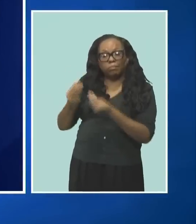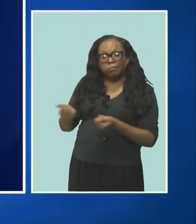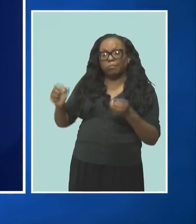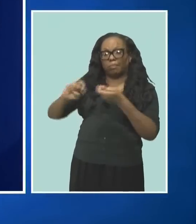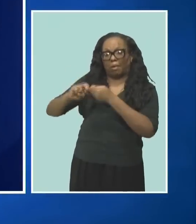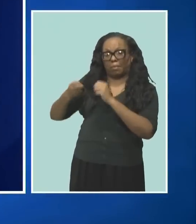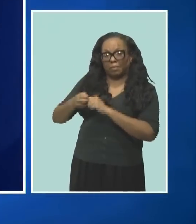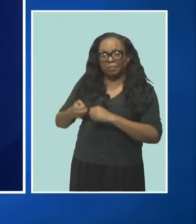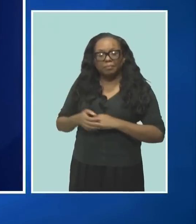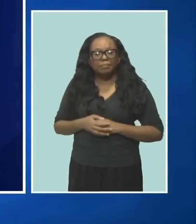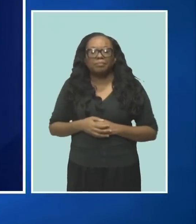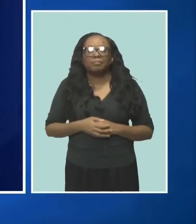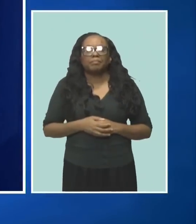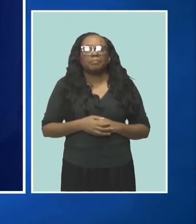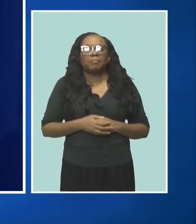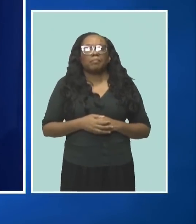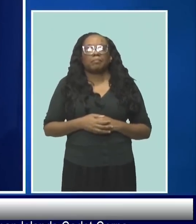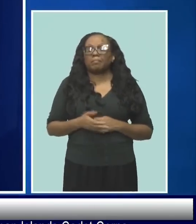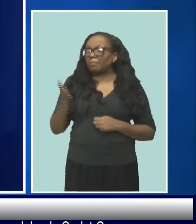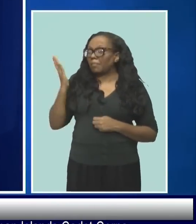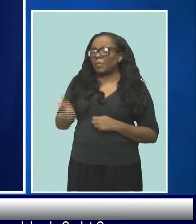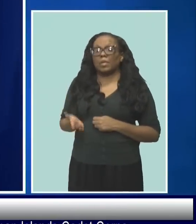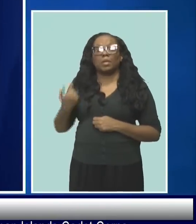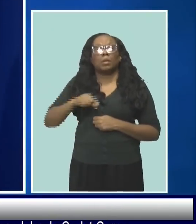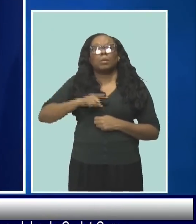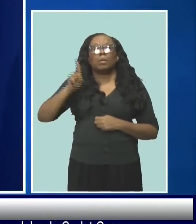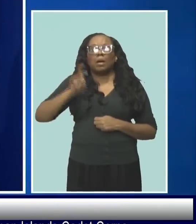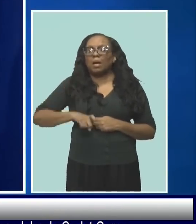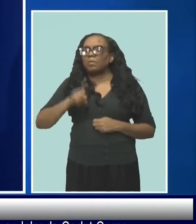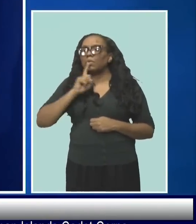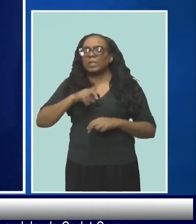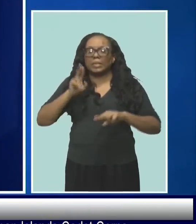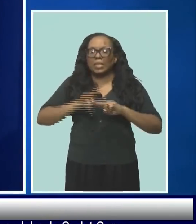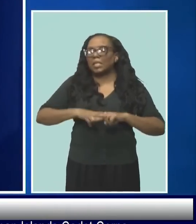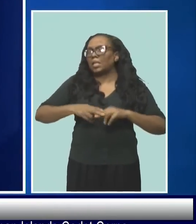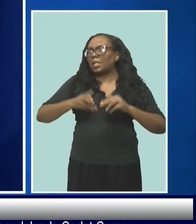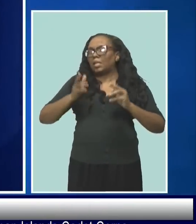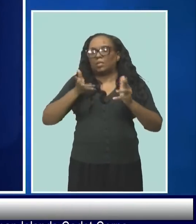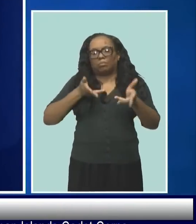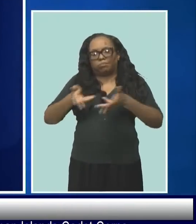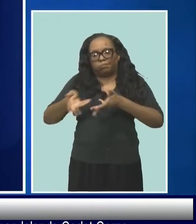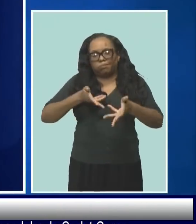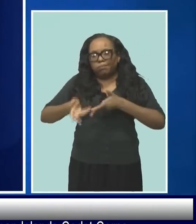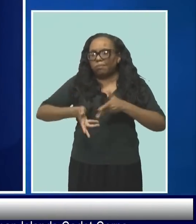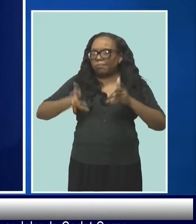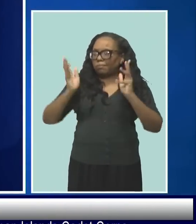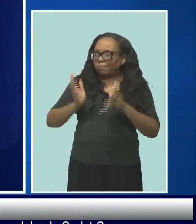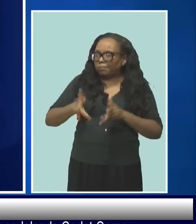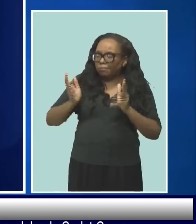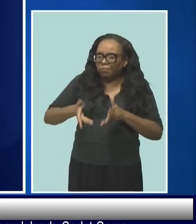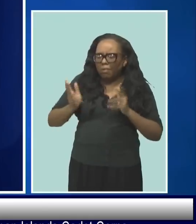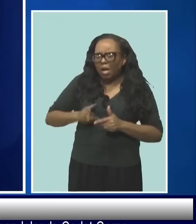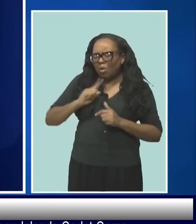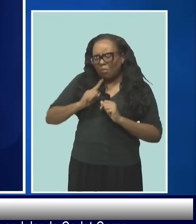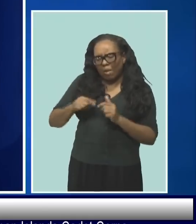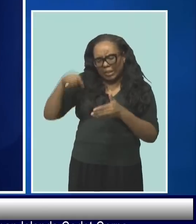to sit down. We've got to do a surgical analysis